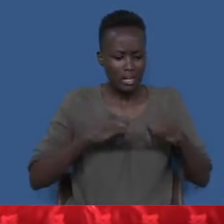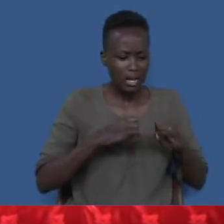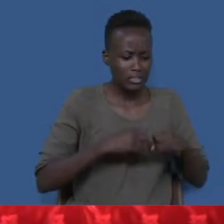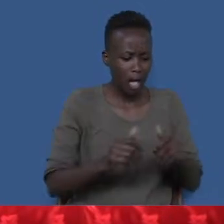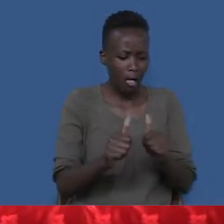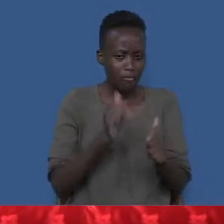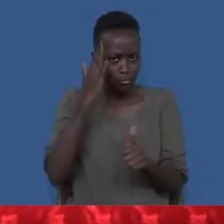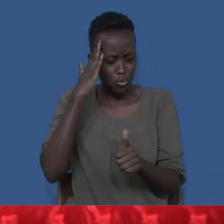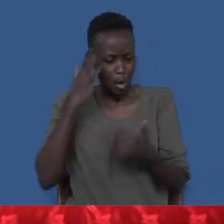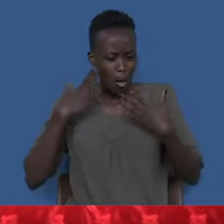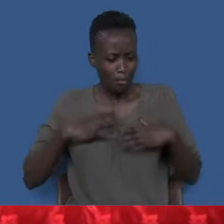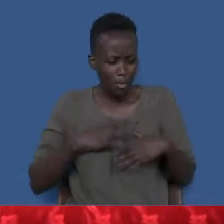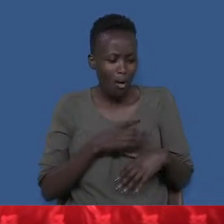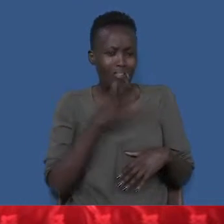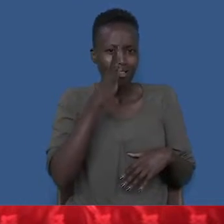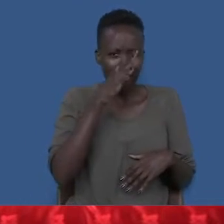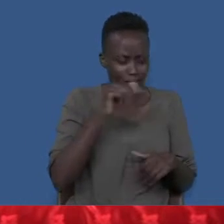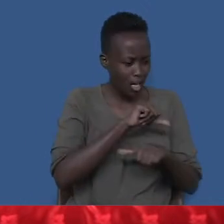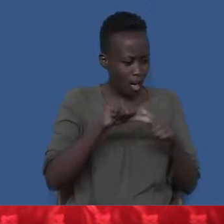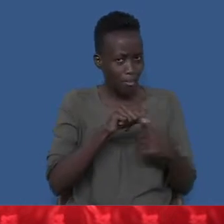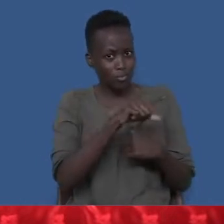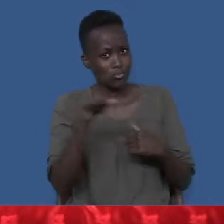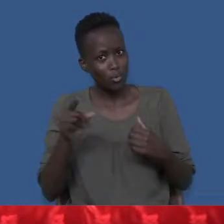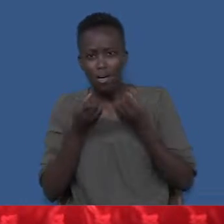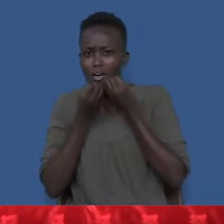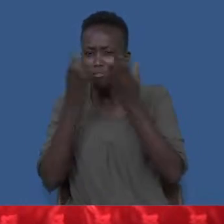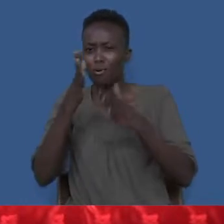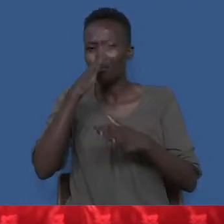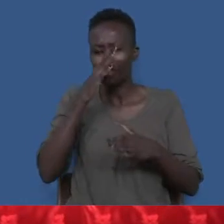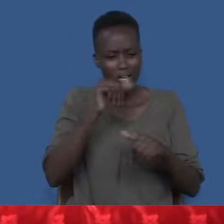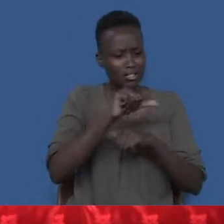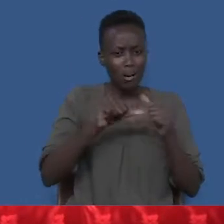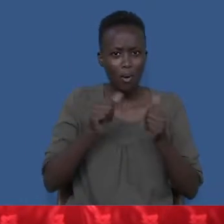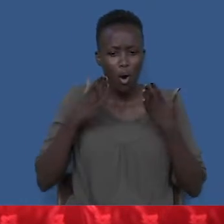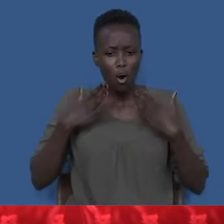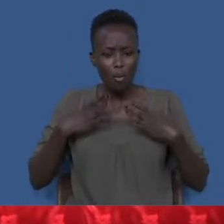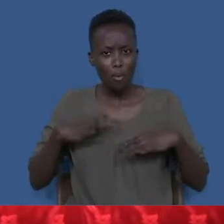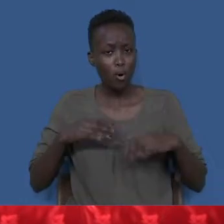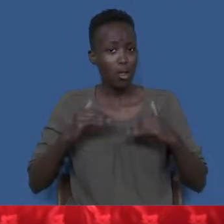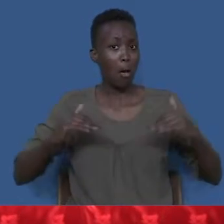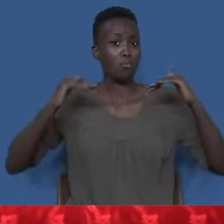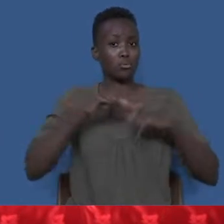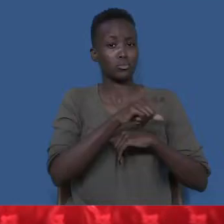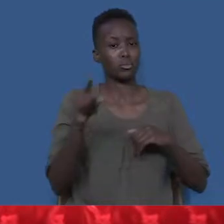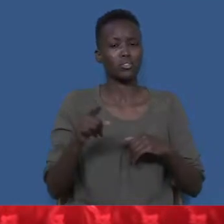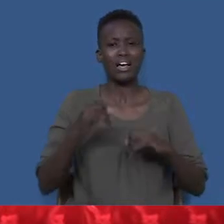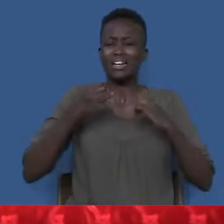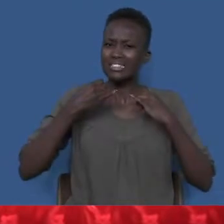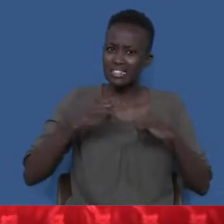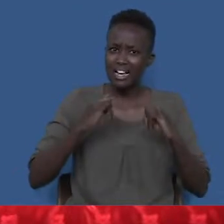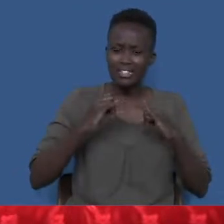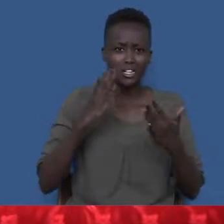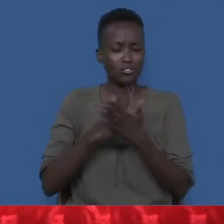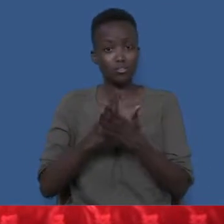people falsely accusing you, generating false information to your supervisors so that you may be disciplined or